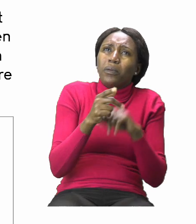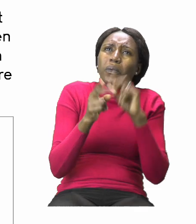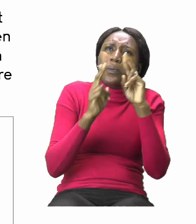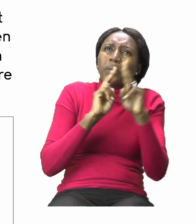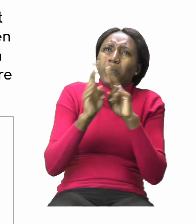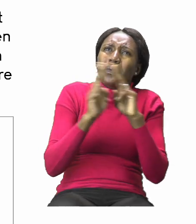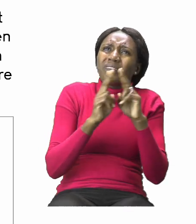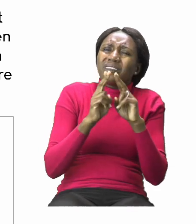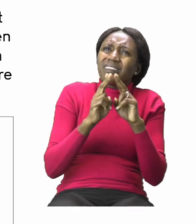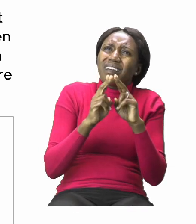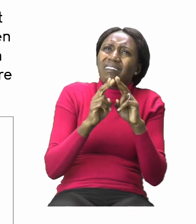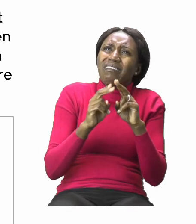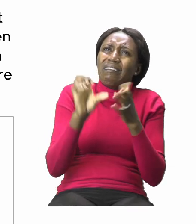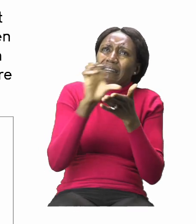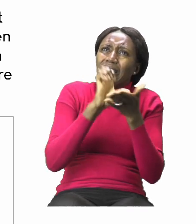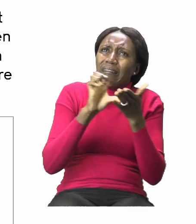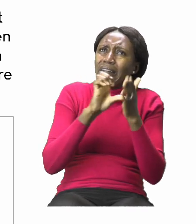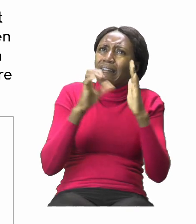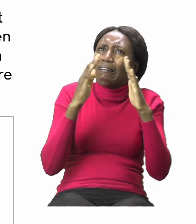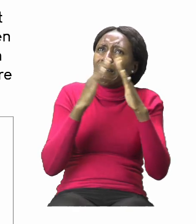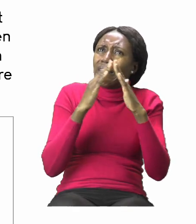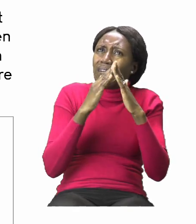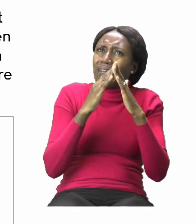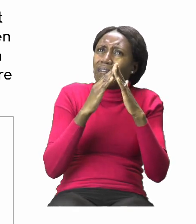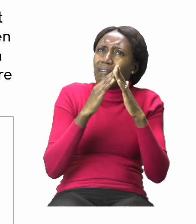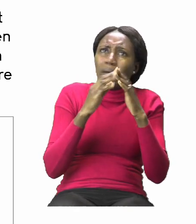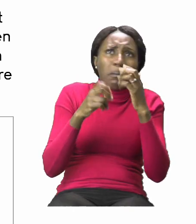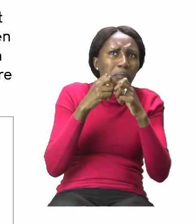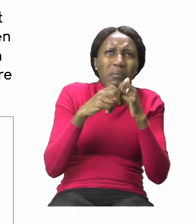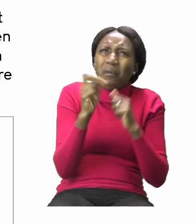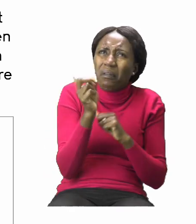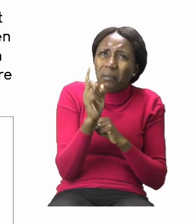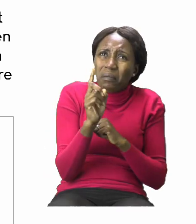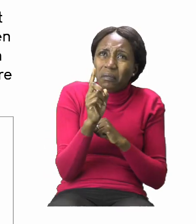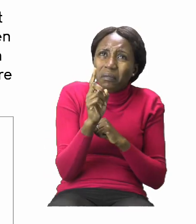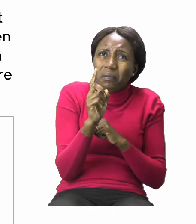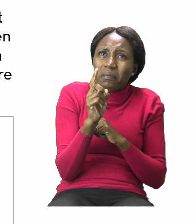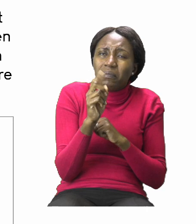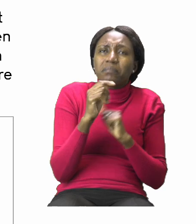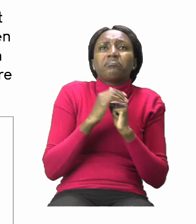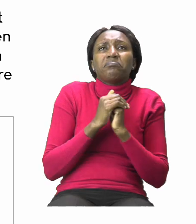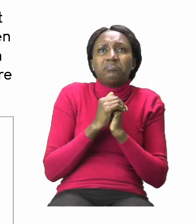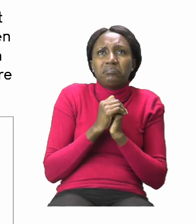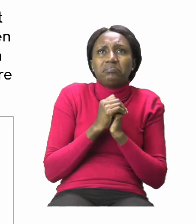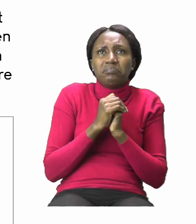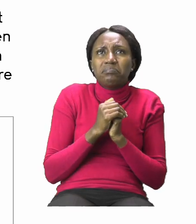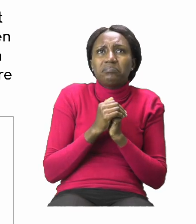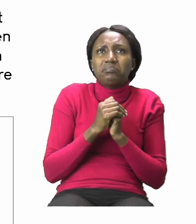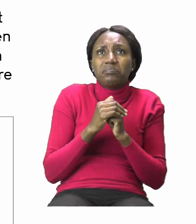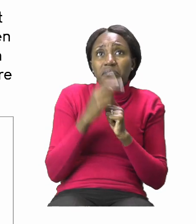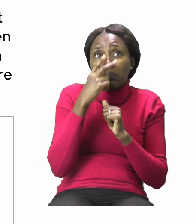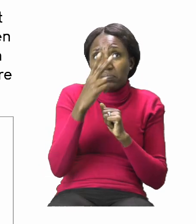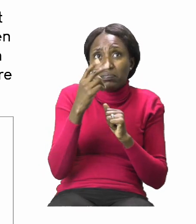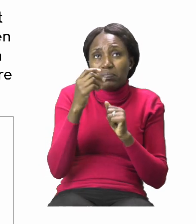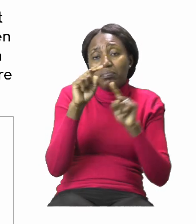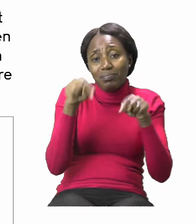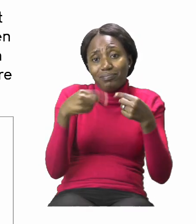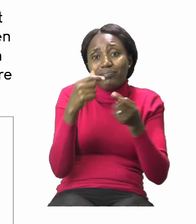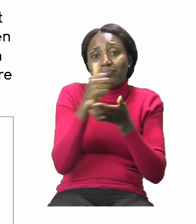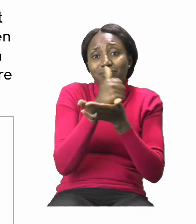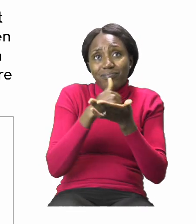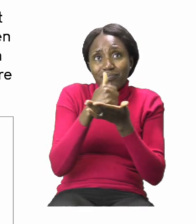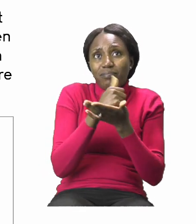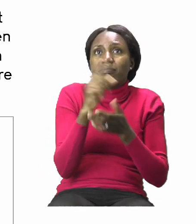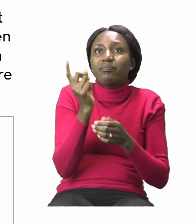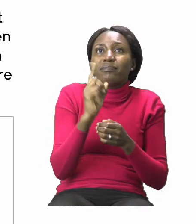a dirty house. So, let us take a look at all the cleaning things I have in the classroom.